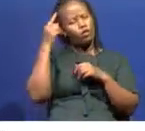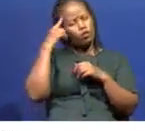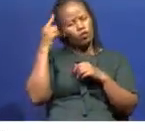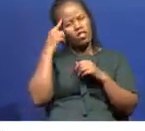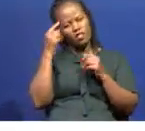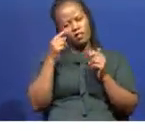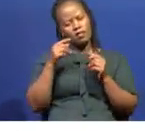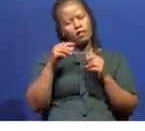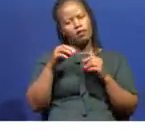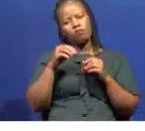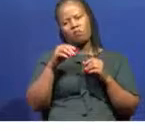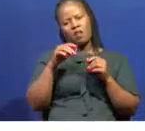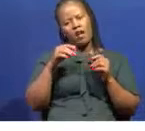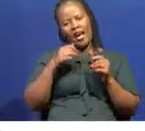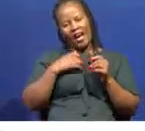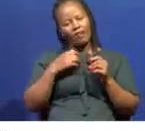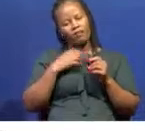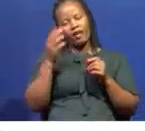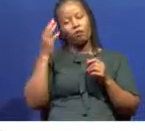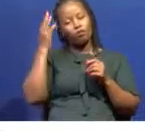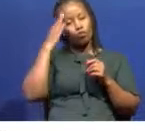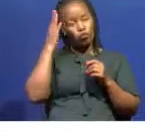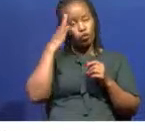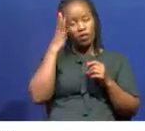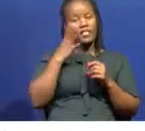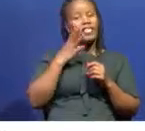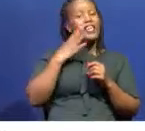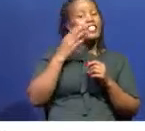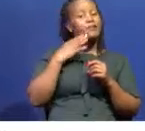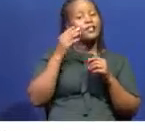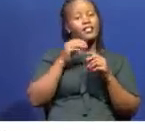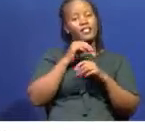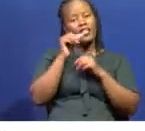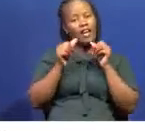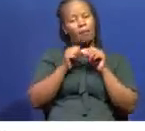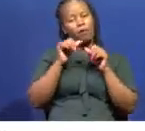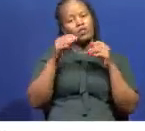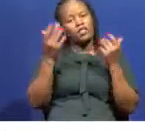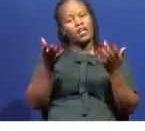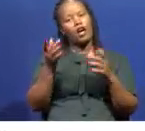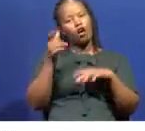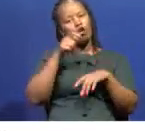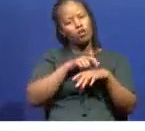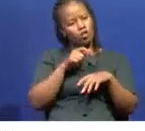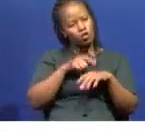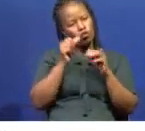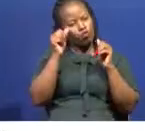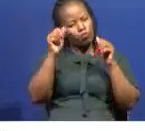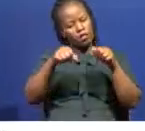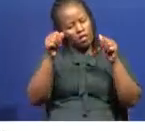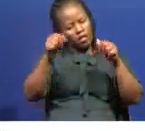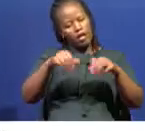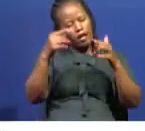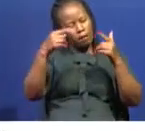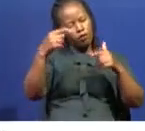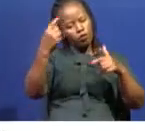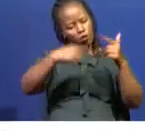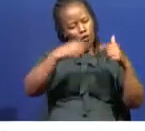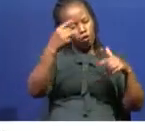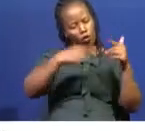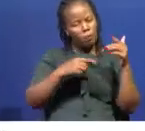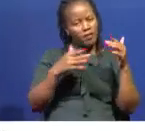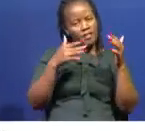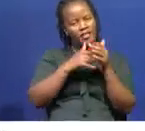give you maybe a sneak preview or a peek into how your season will pan out and be like competing against